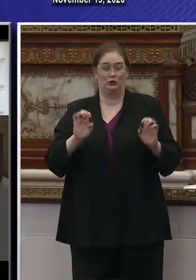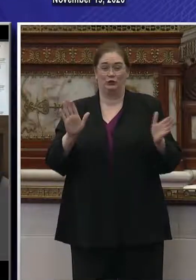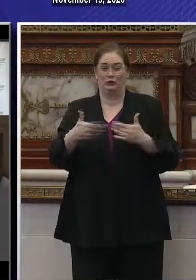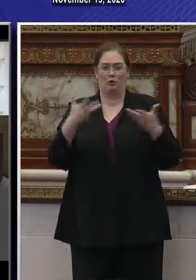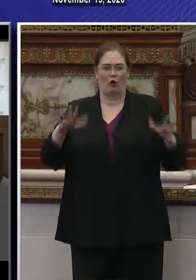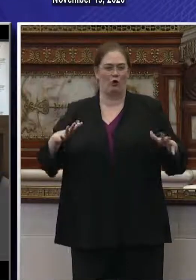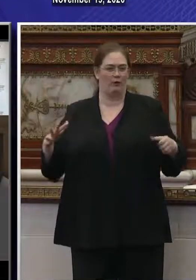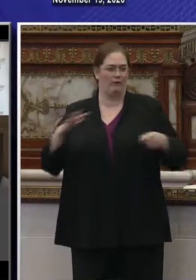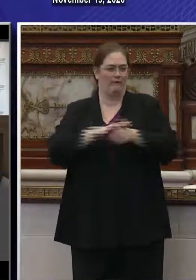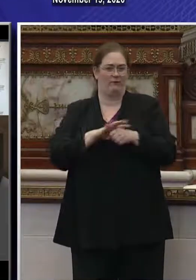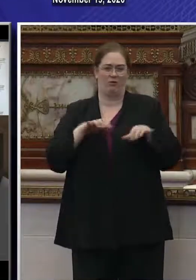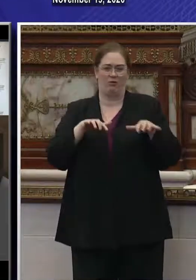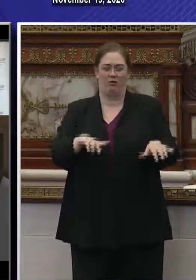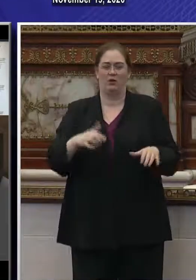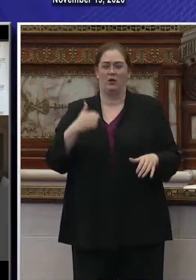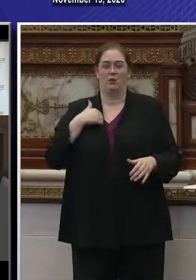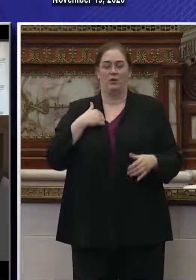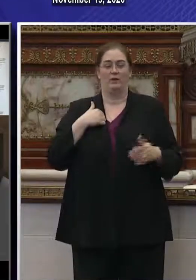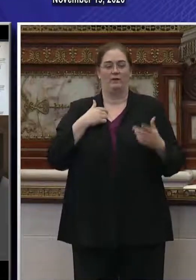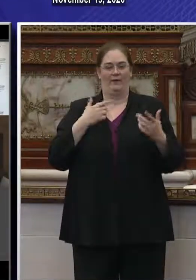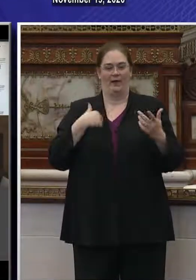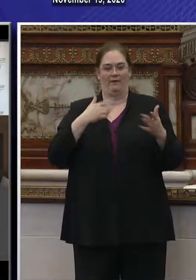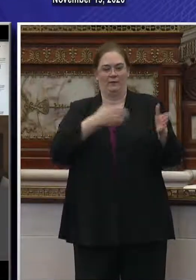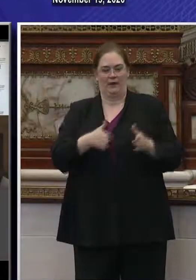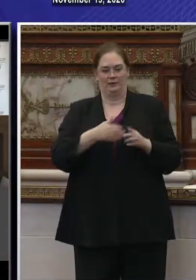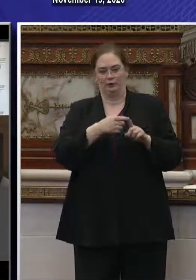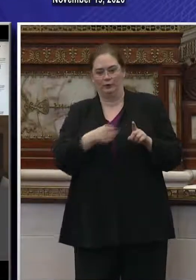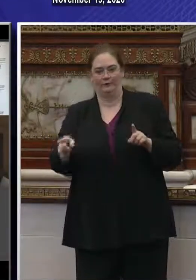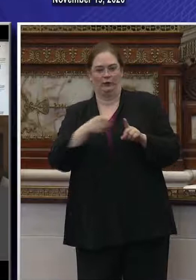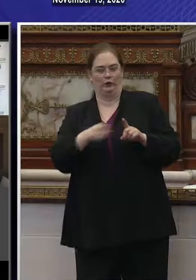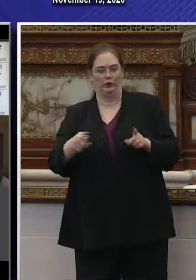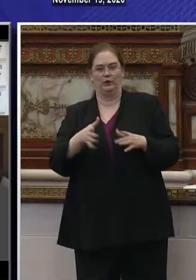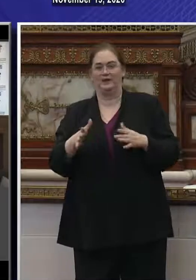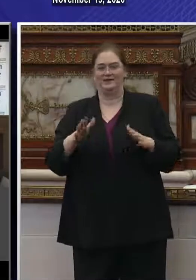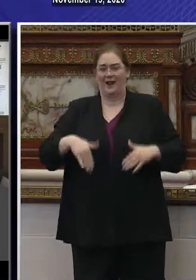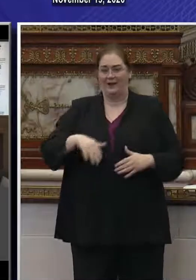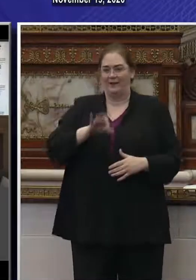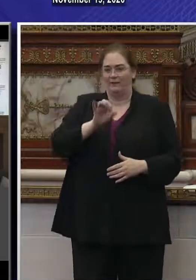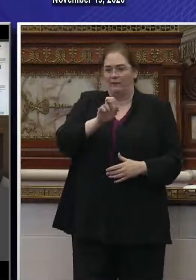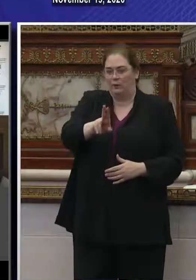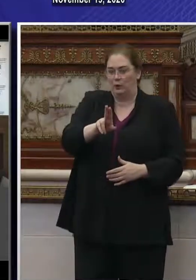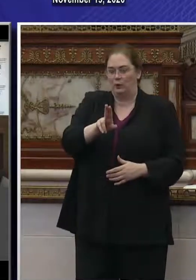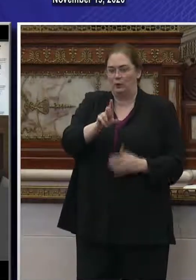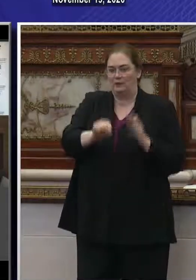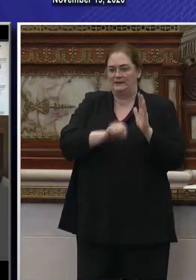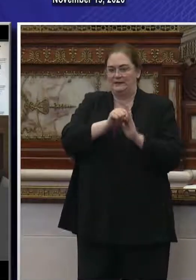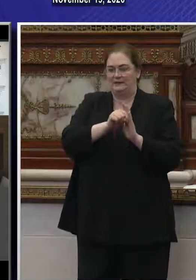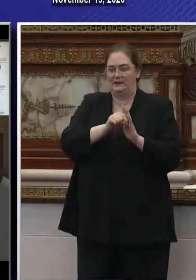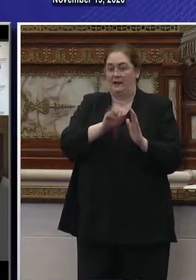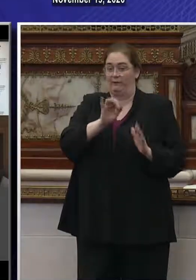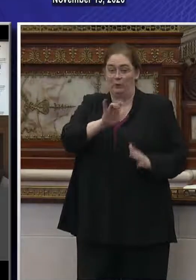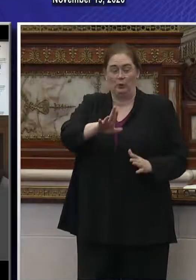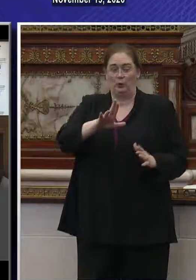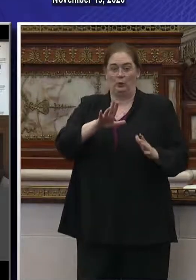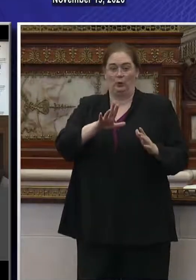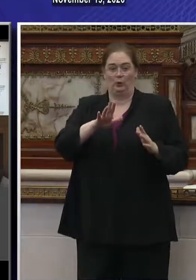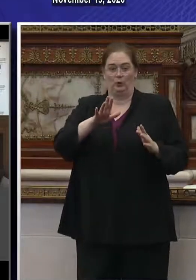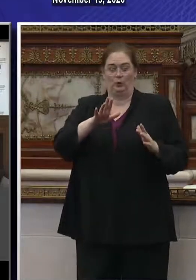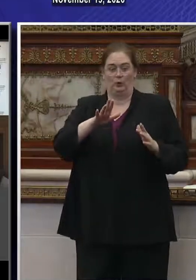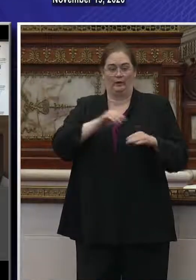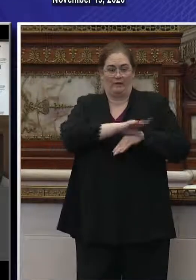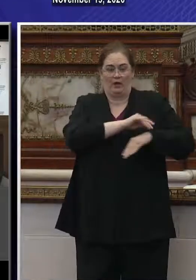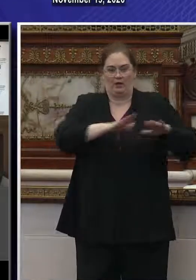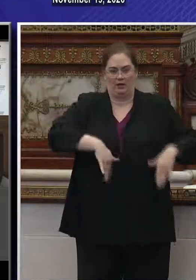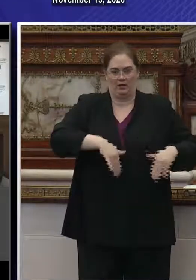jammed. We've been on diversion, and it's not even, the flu season has not even picked up yet. And as you